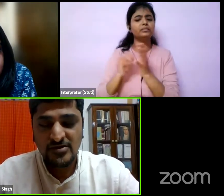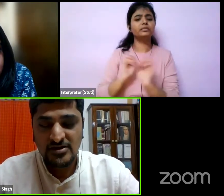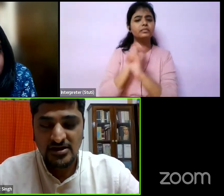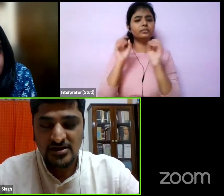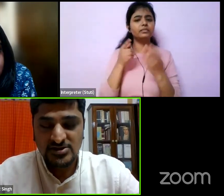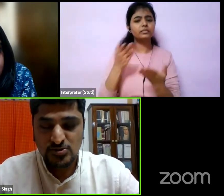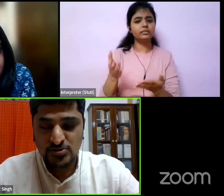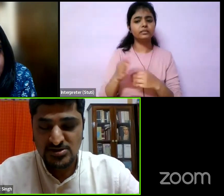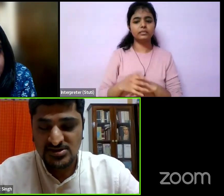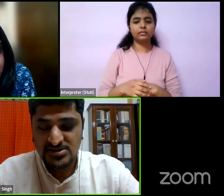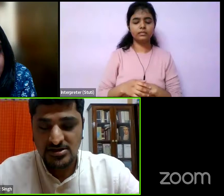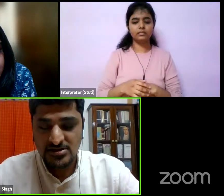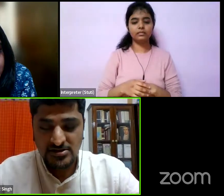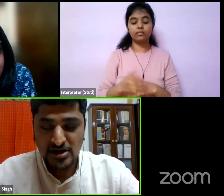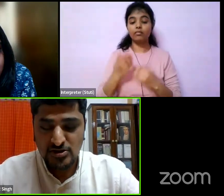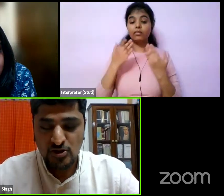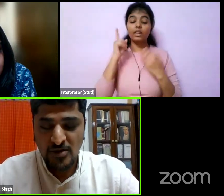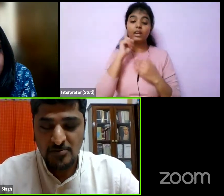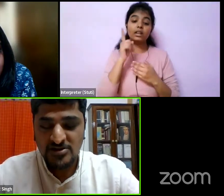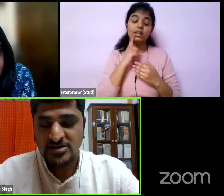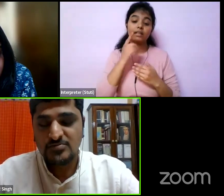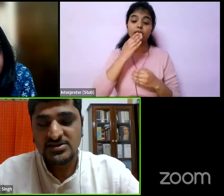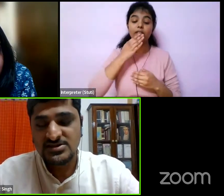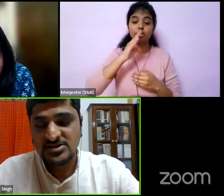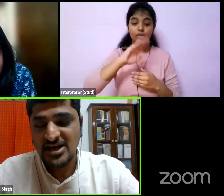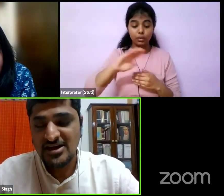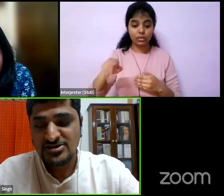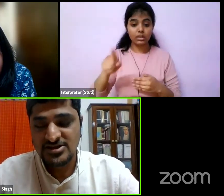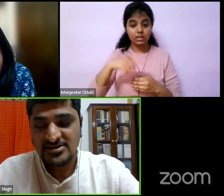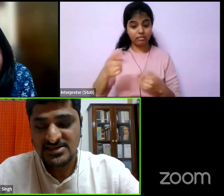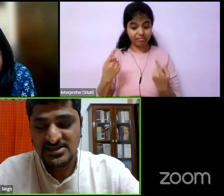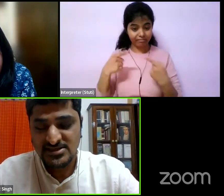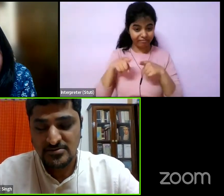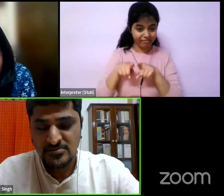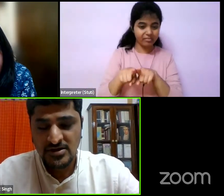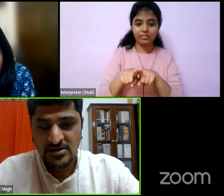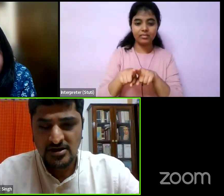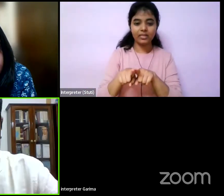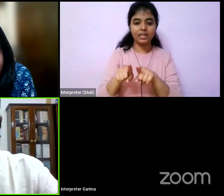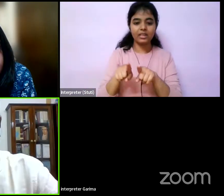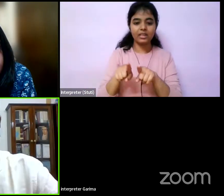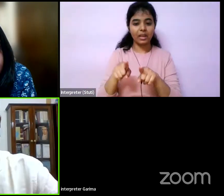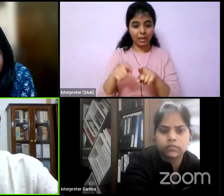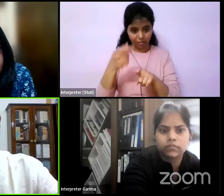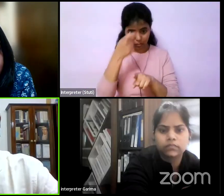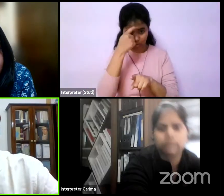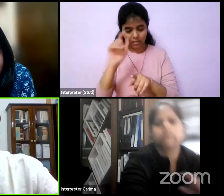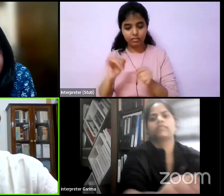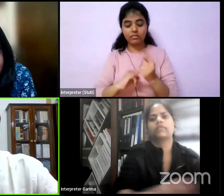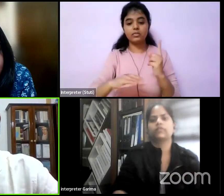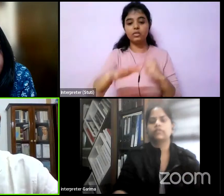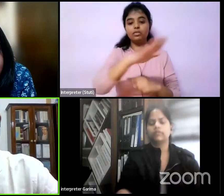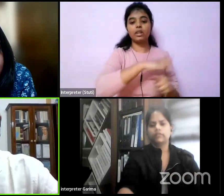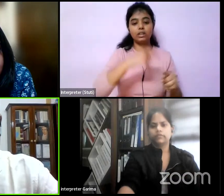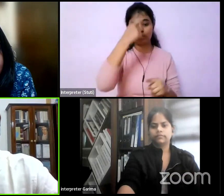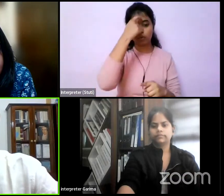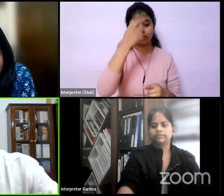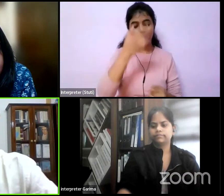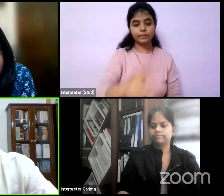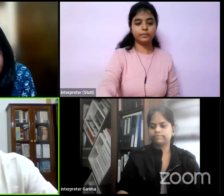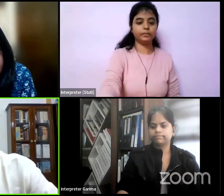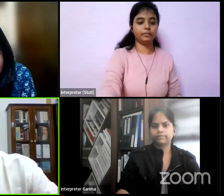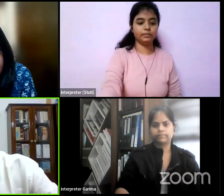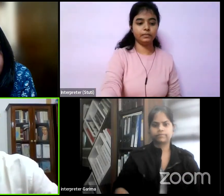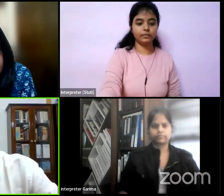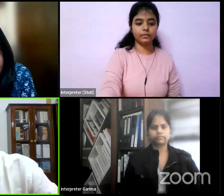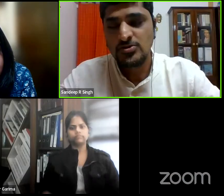deaf students can't cope up with it, but it's the challenge that the system kind of throws at them, or the kind of ways in which